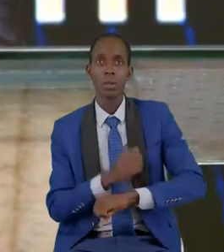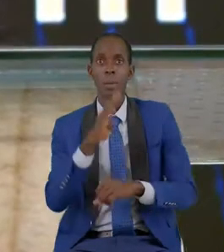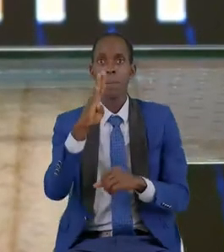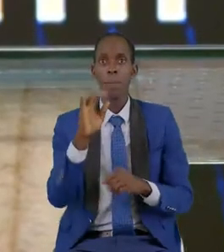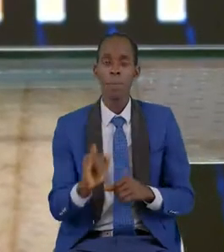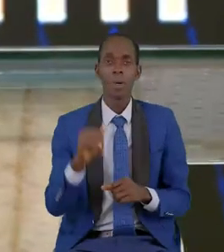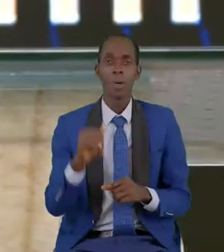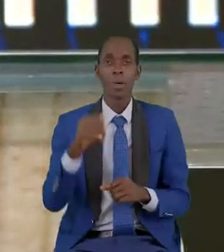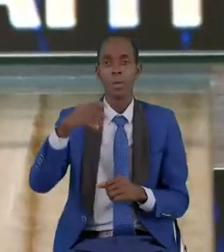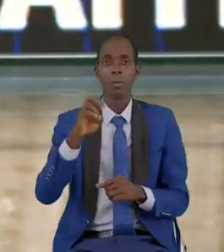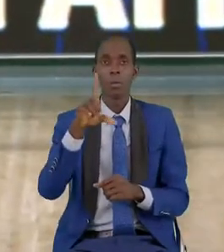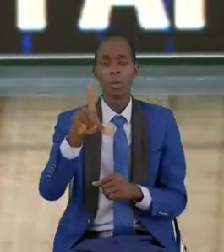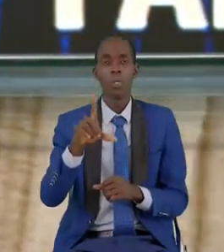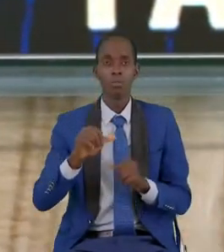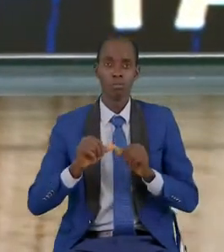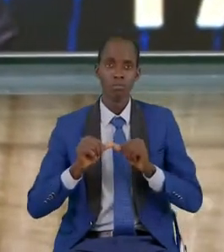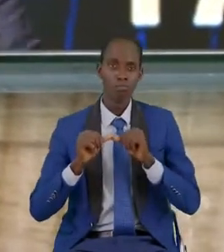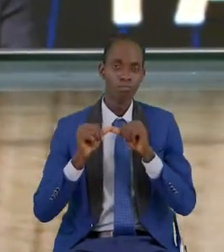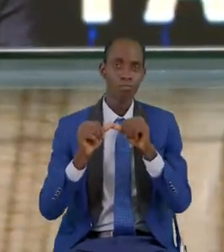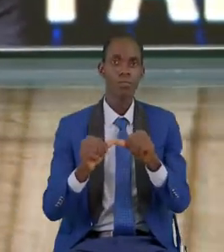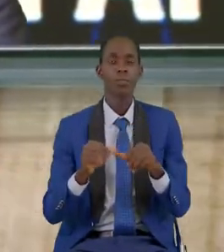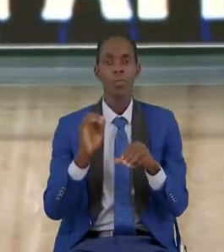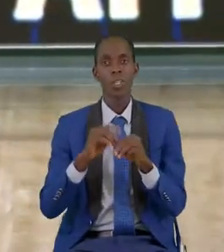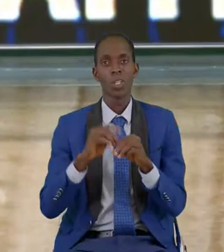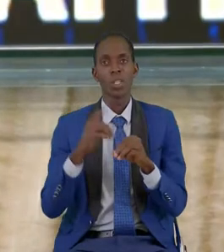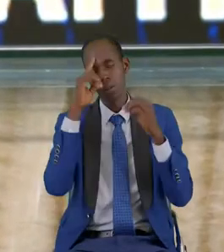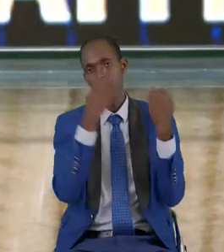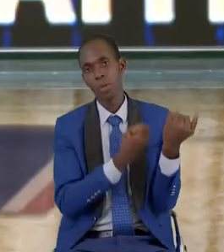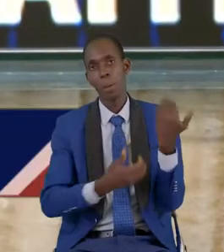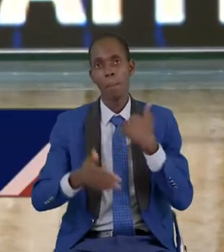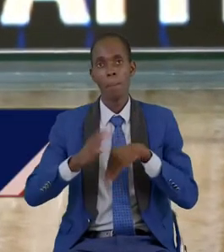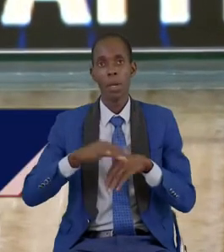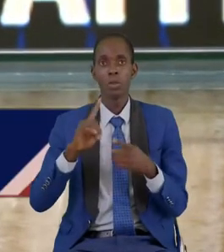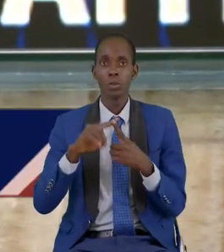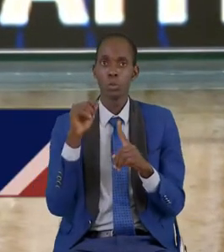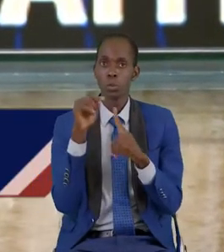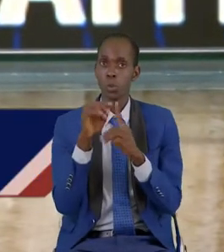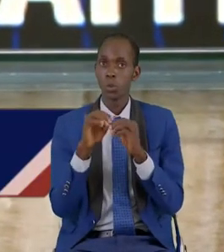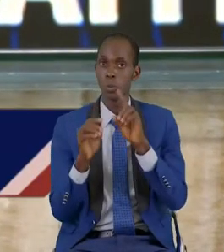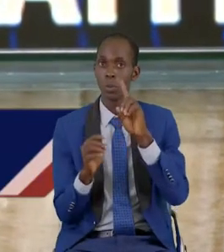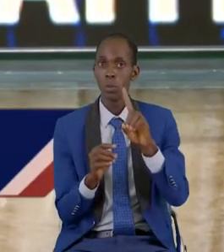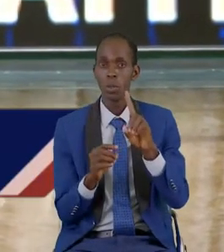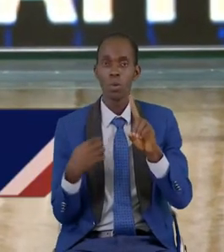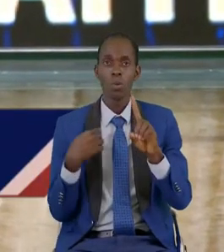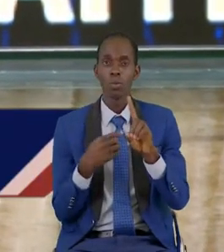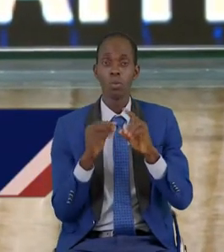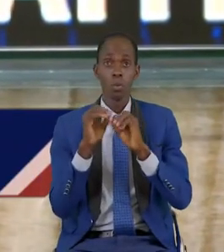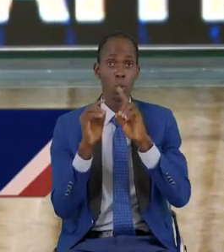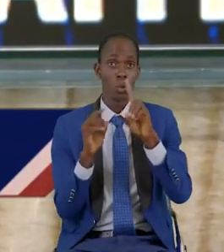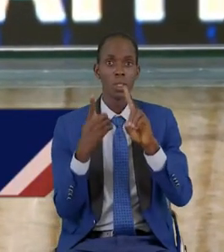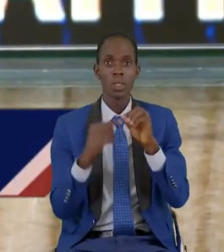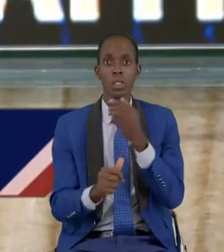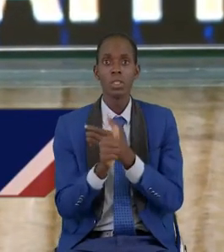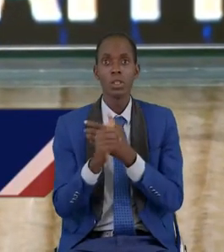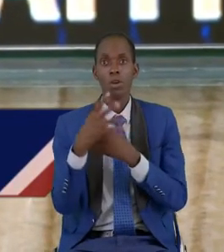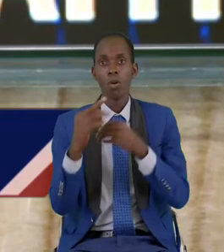Paul, steadfast in the faith. Let's come to number one. Number one, we have the danger of